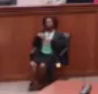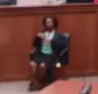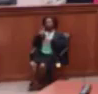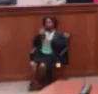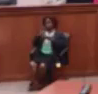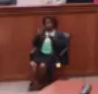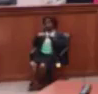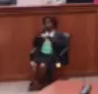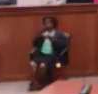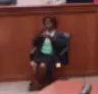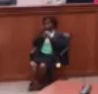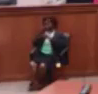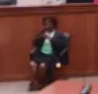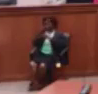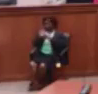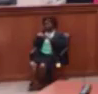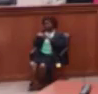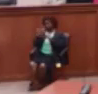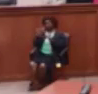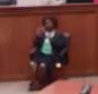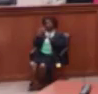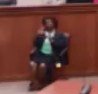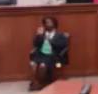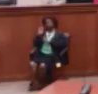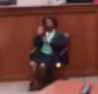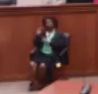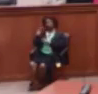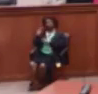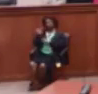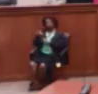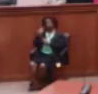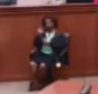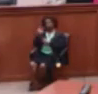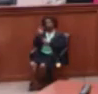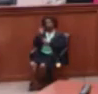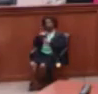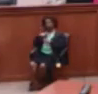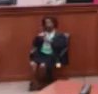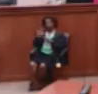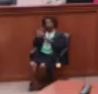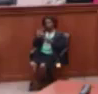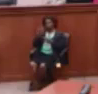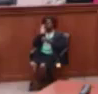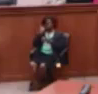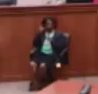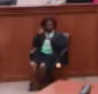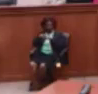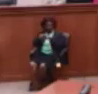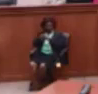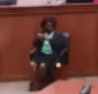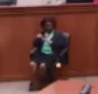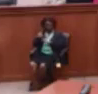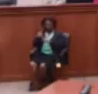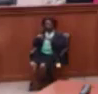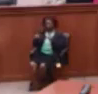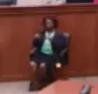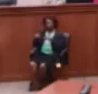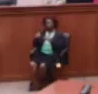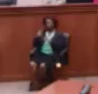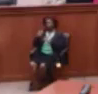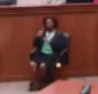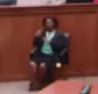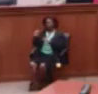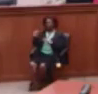the complementary credentials in an effort to tighten this up, and that's a move that I certainly would agree with. But we look at the NCRCs and